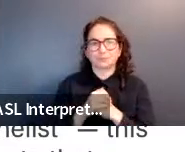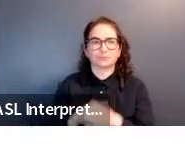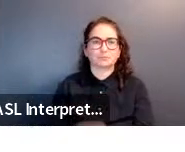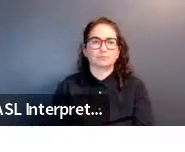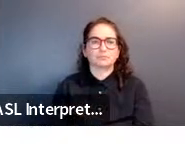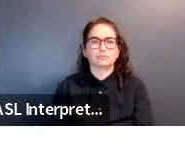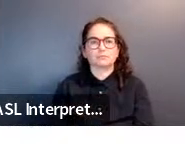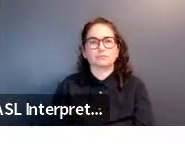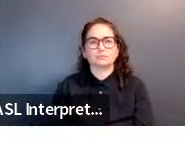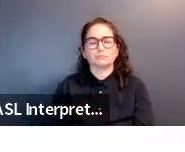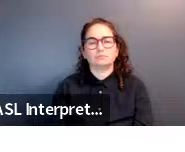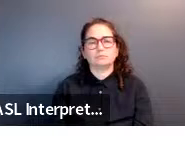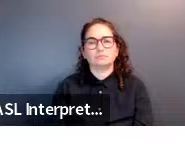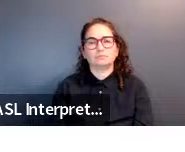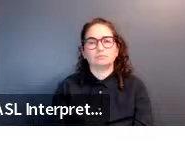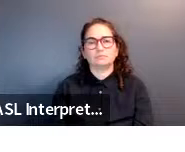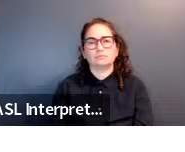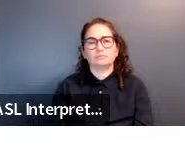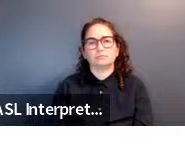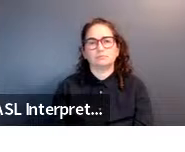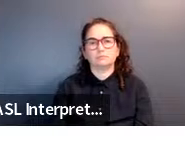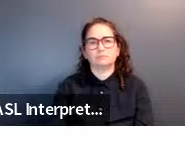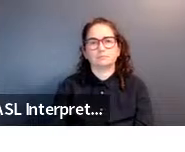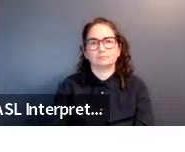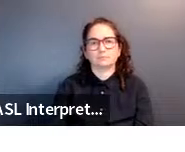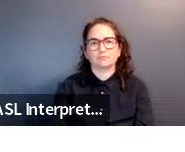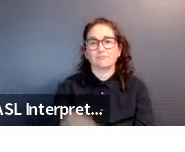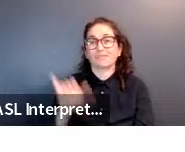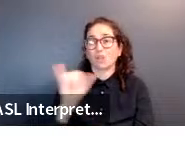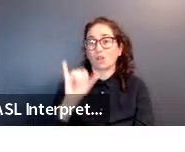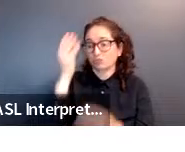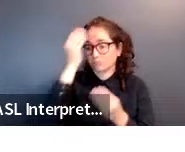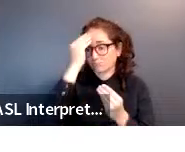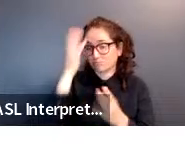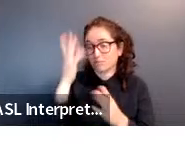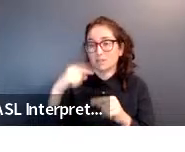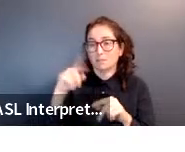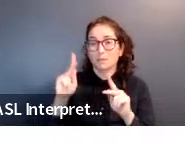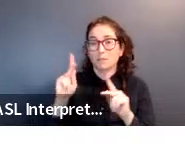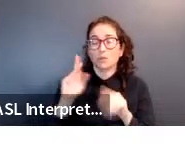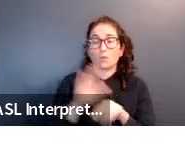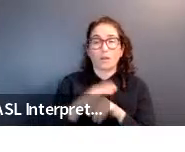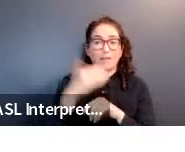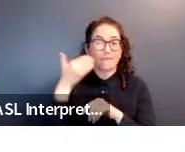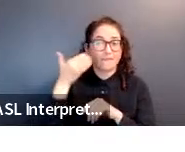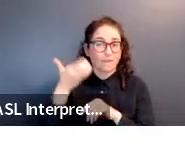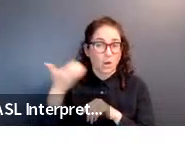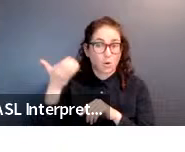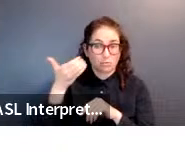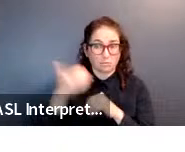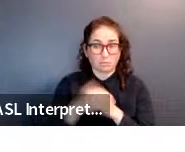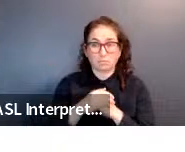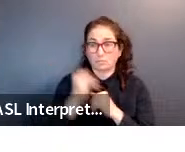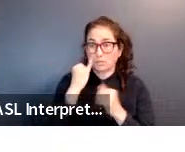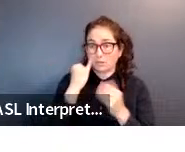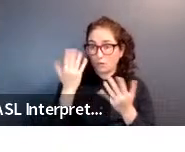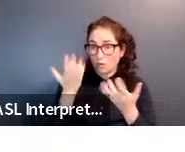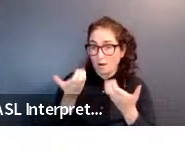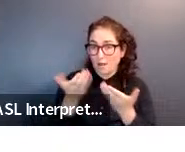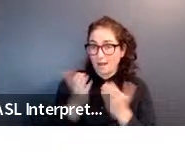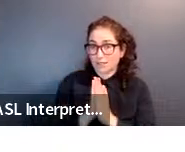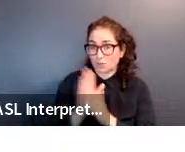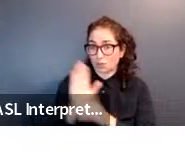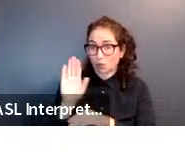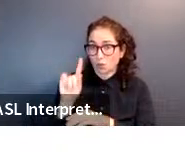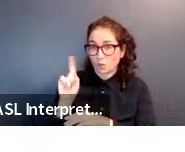please. An additional note of instructions for those joining us by phone today. If you wish to ask questions